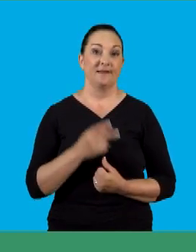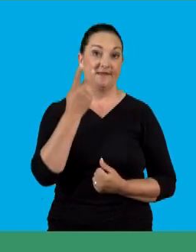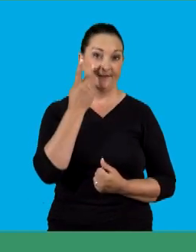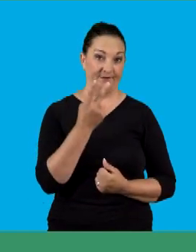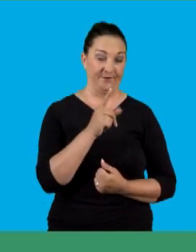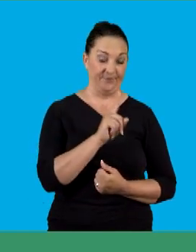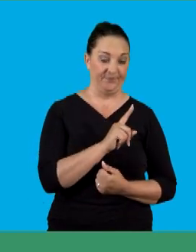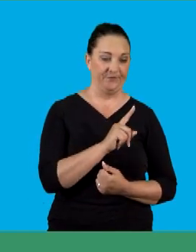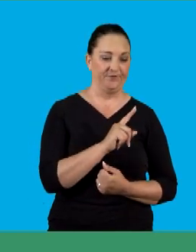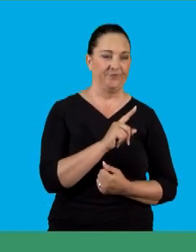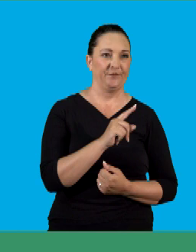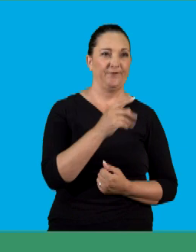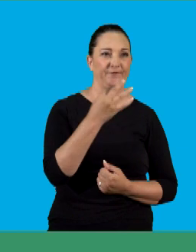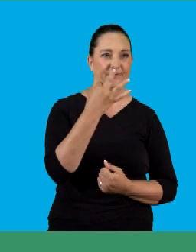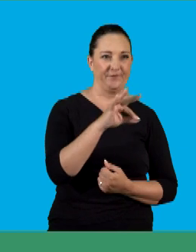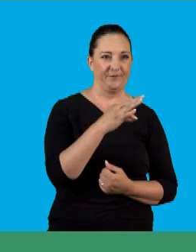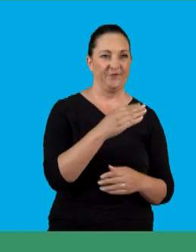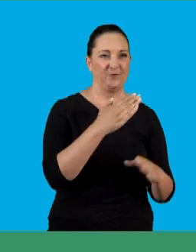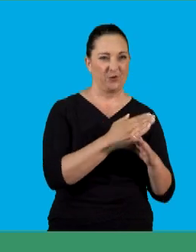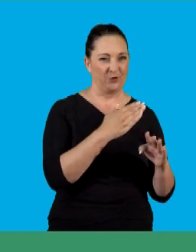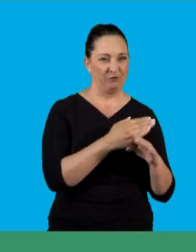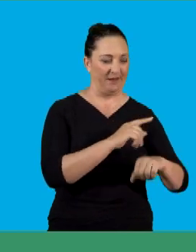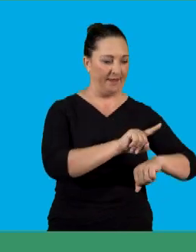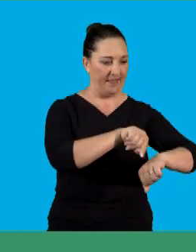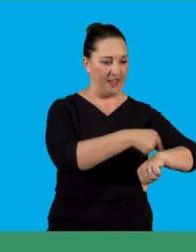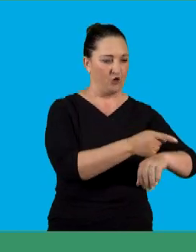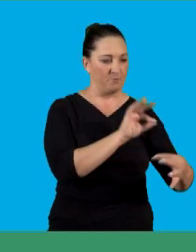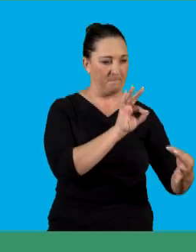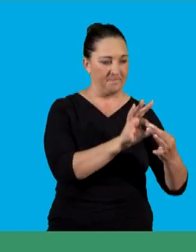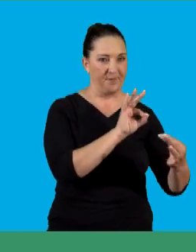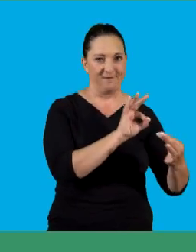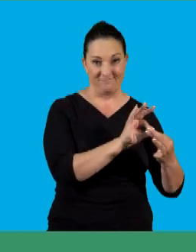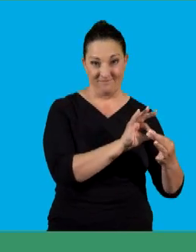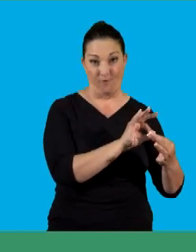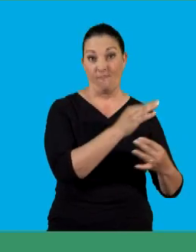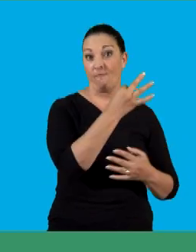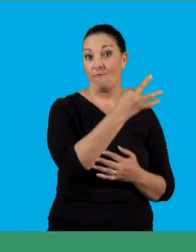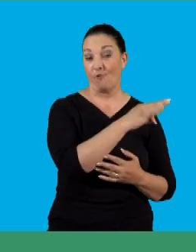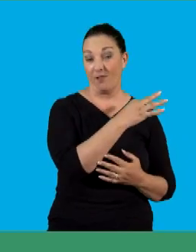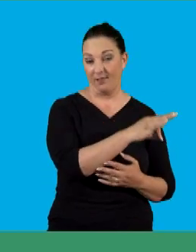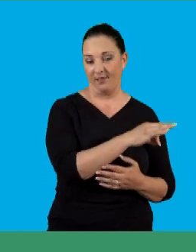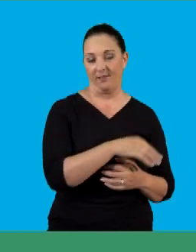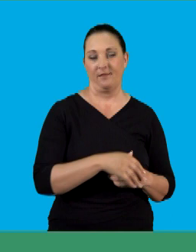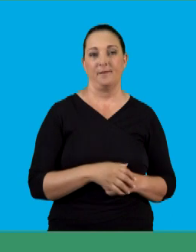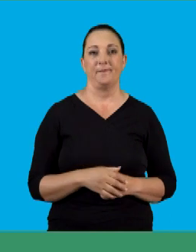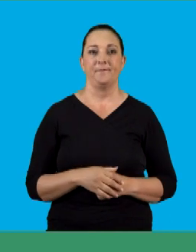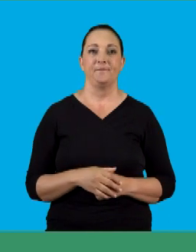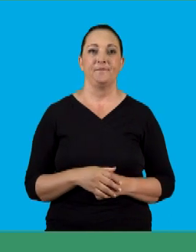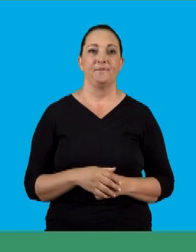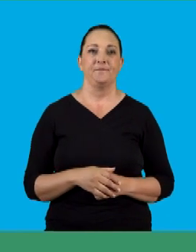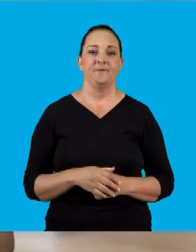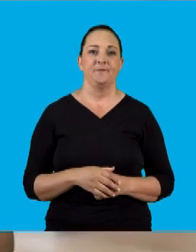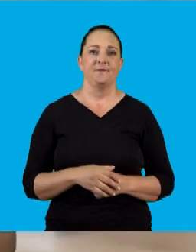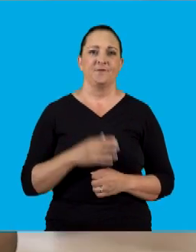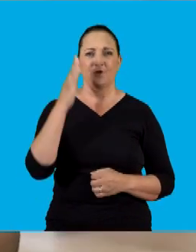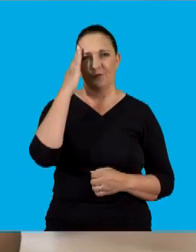Okay. Employees work specific working hours under the formal sector. So under the formal